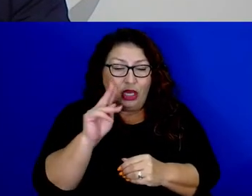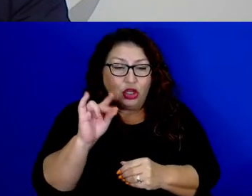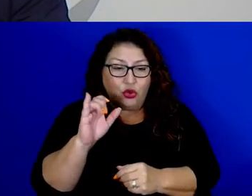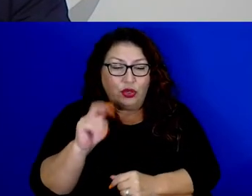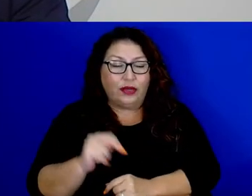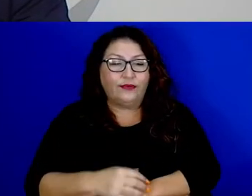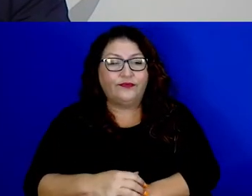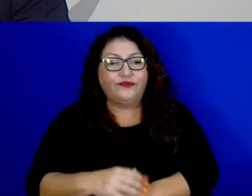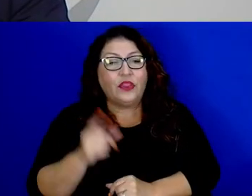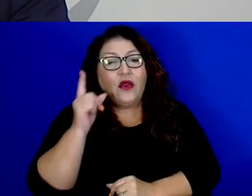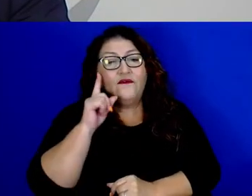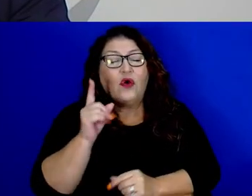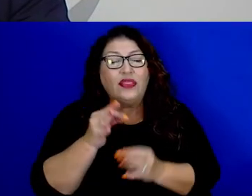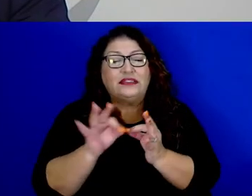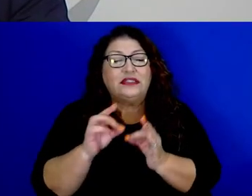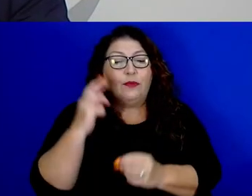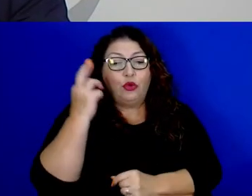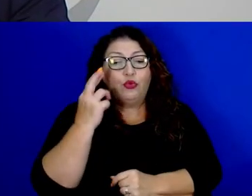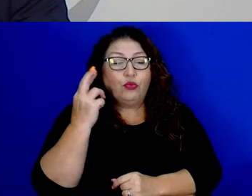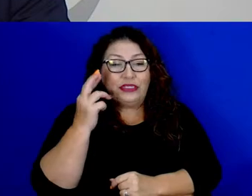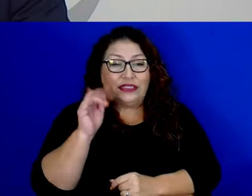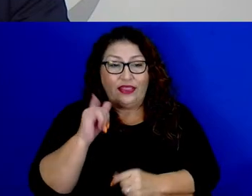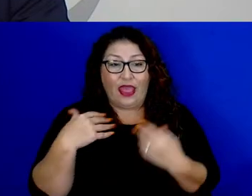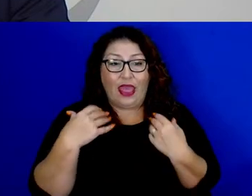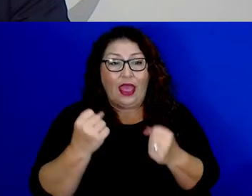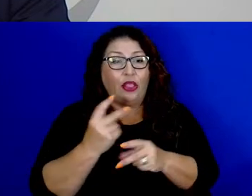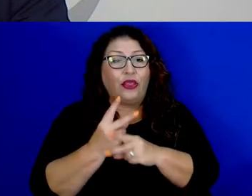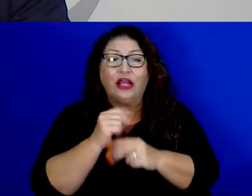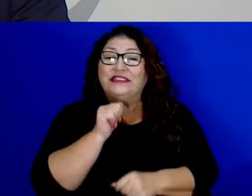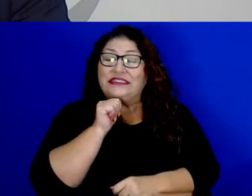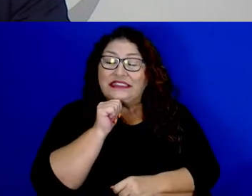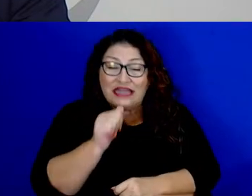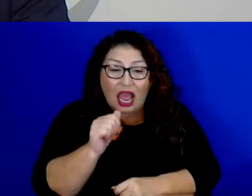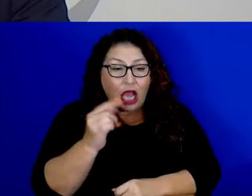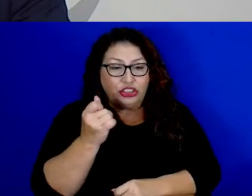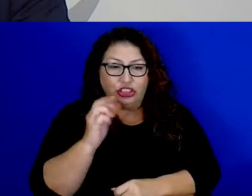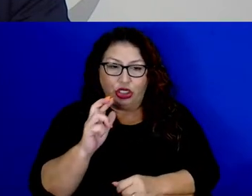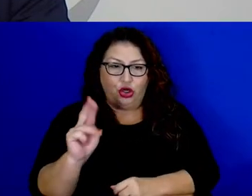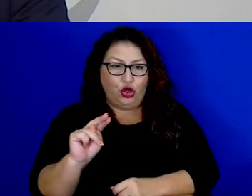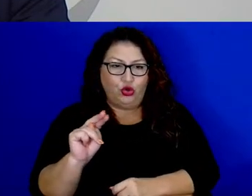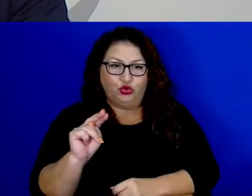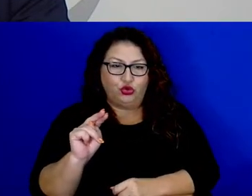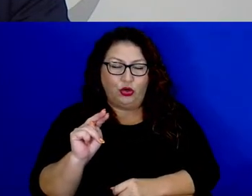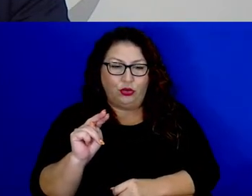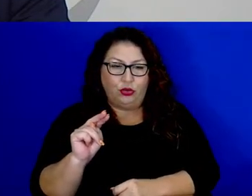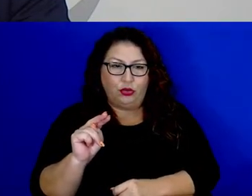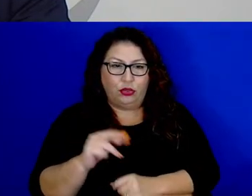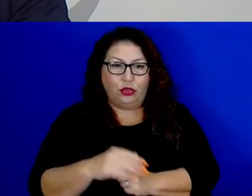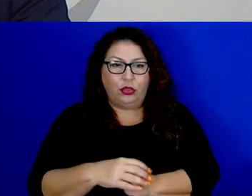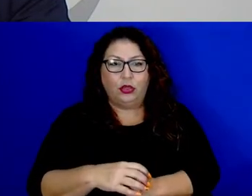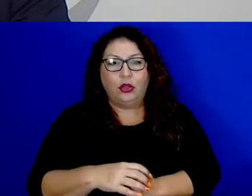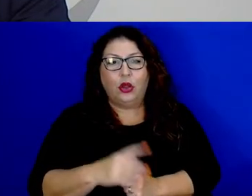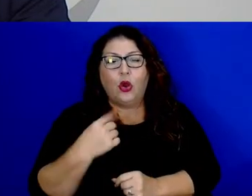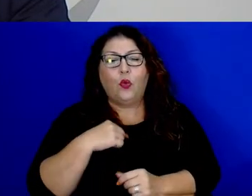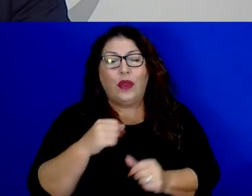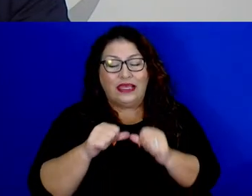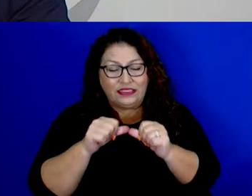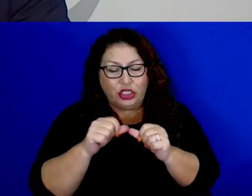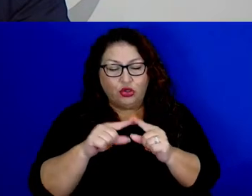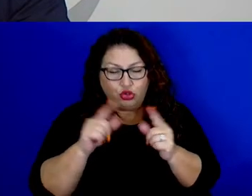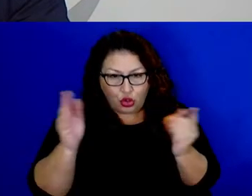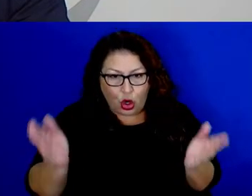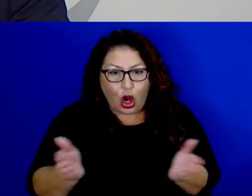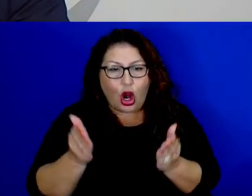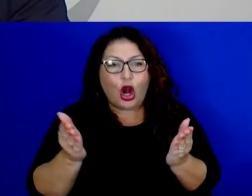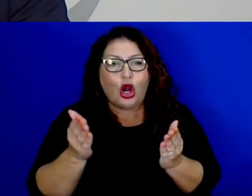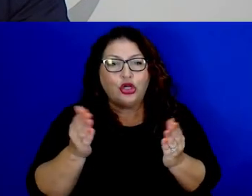reason that healthcare is not gender neutral, WHO continues to urge its 53